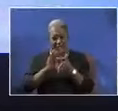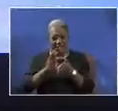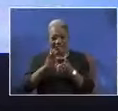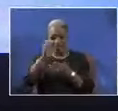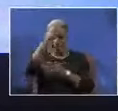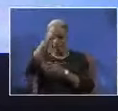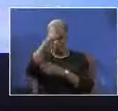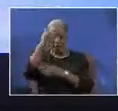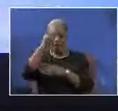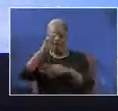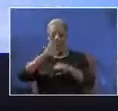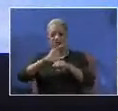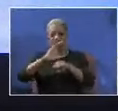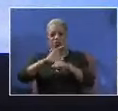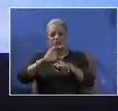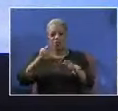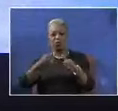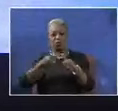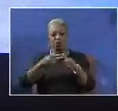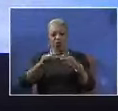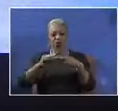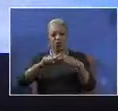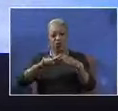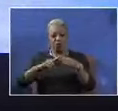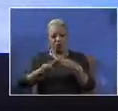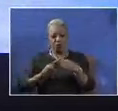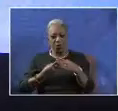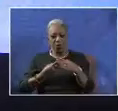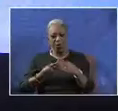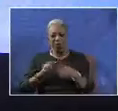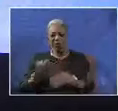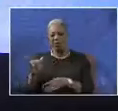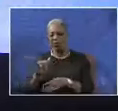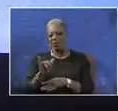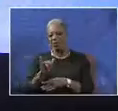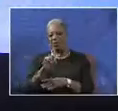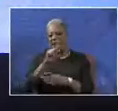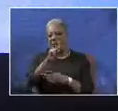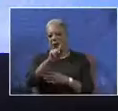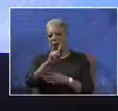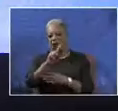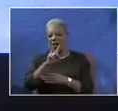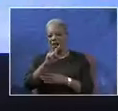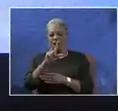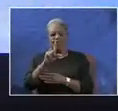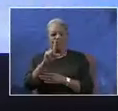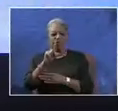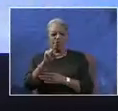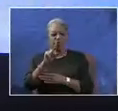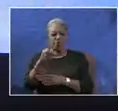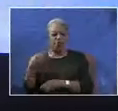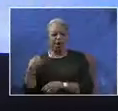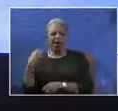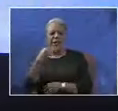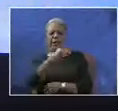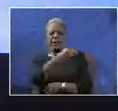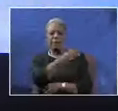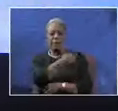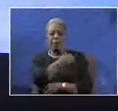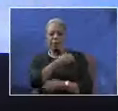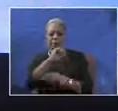when the church first started, that there was 120 charter members of the Jerusalem